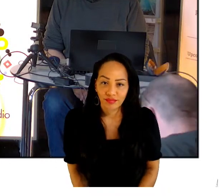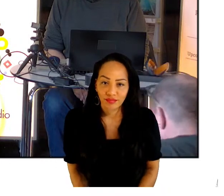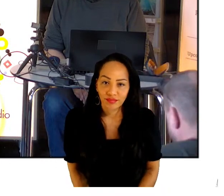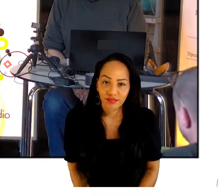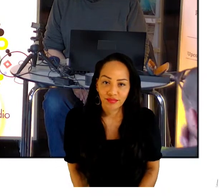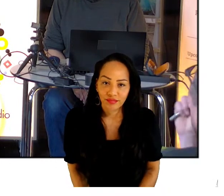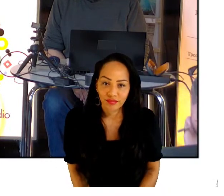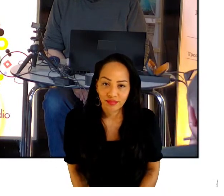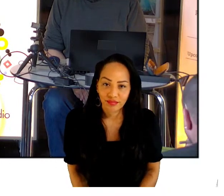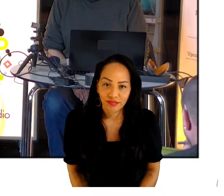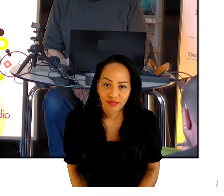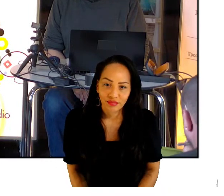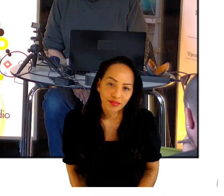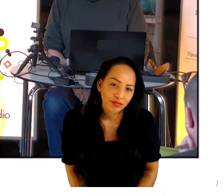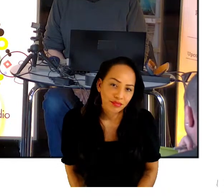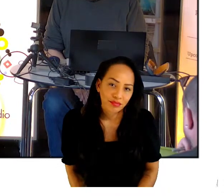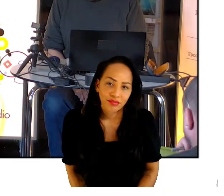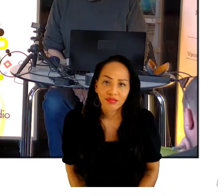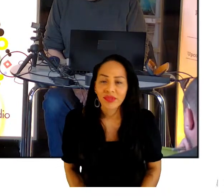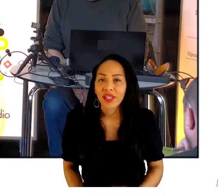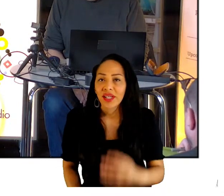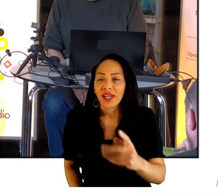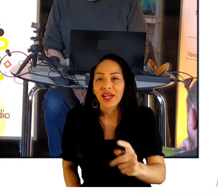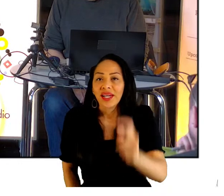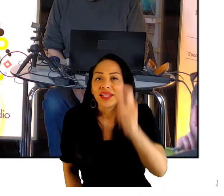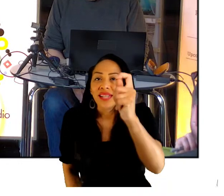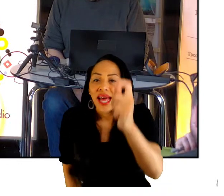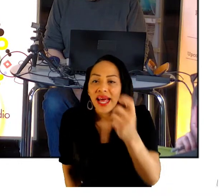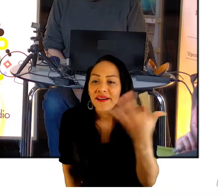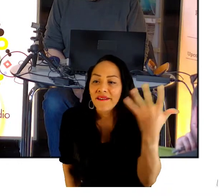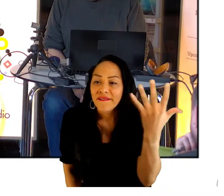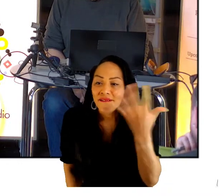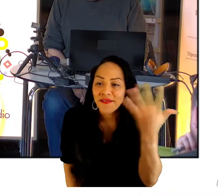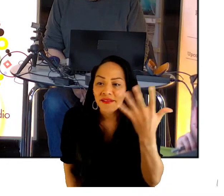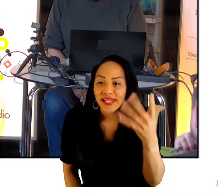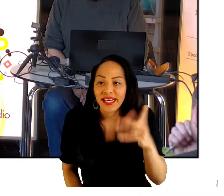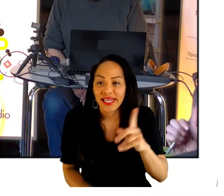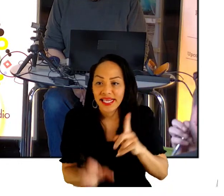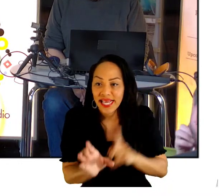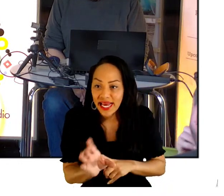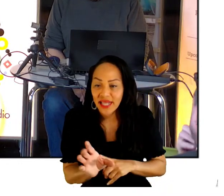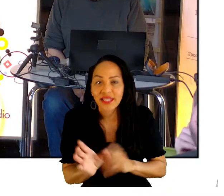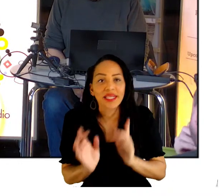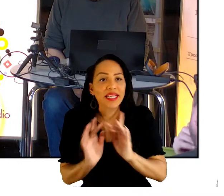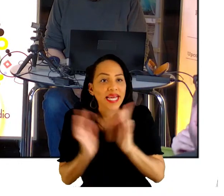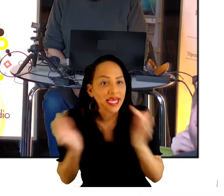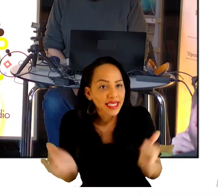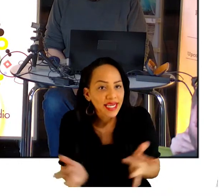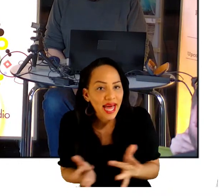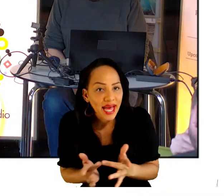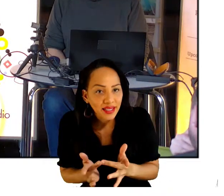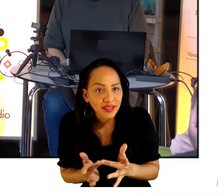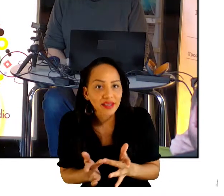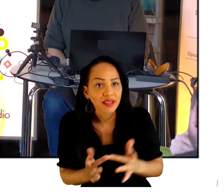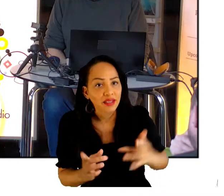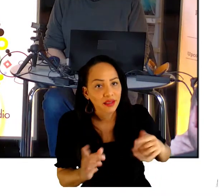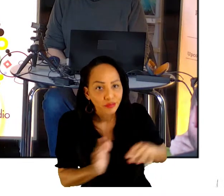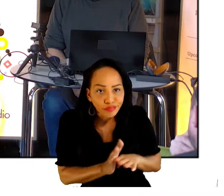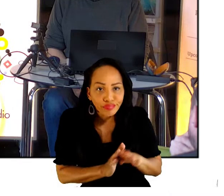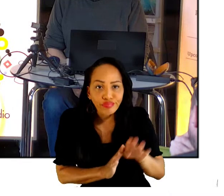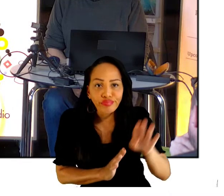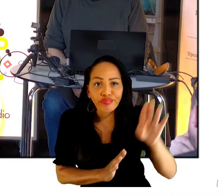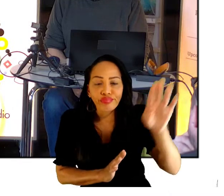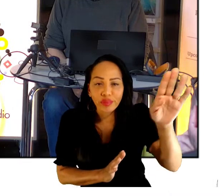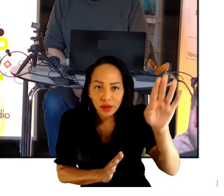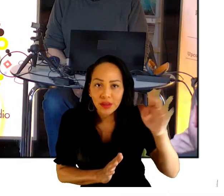the past 10, 15 years, since we all have phones, and with the rise of the internet, of course. Already in our daily lives, we have